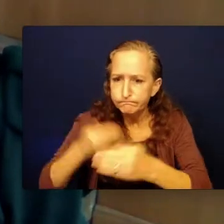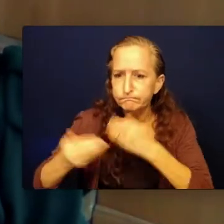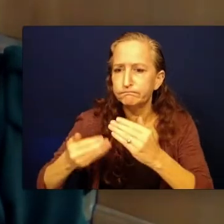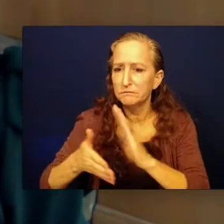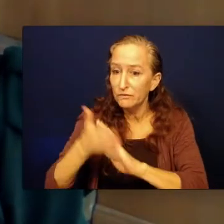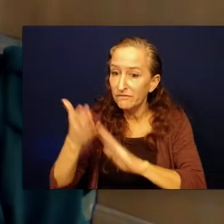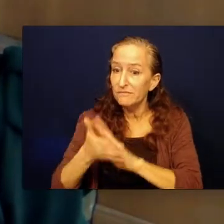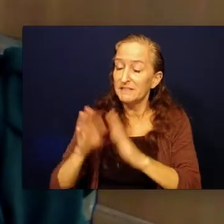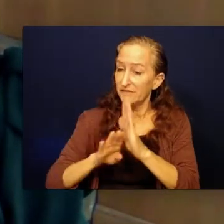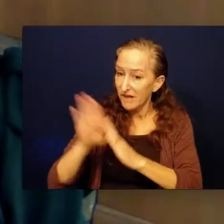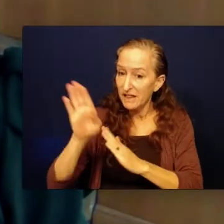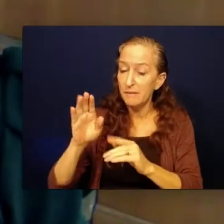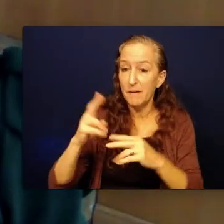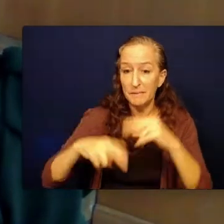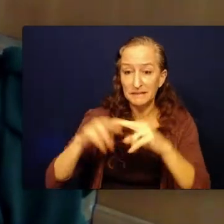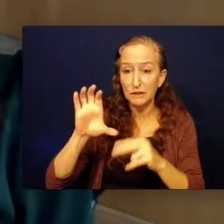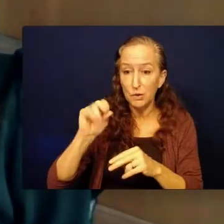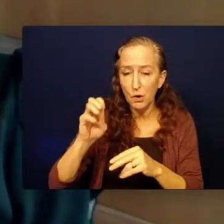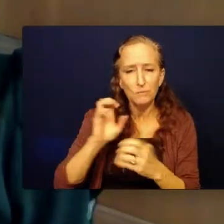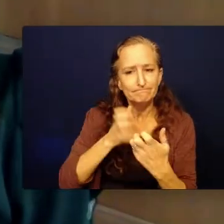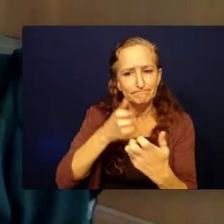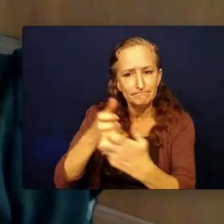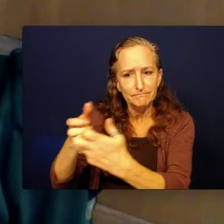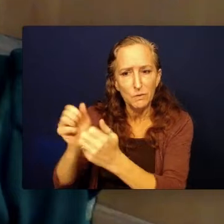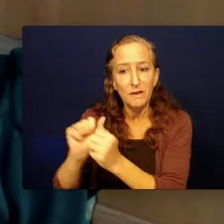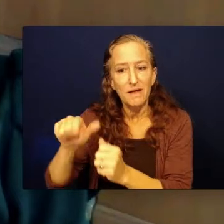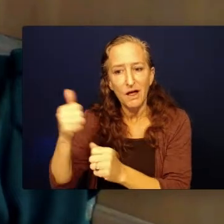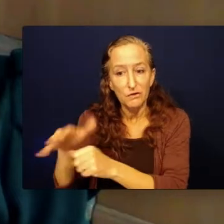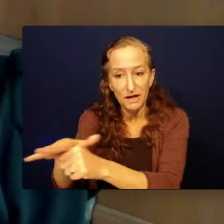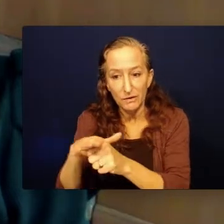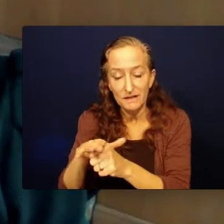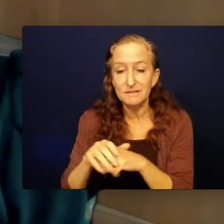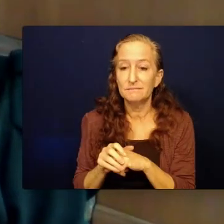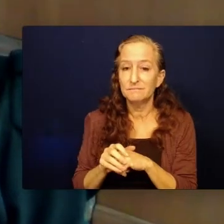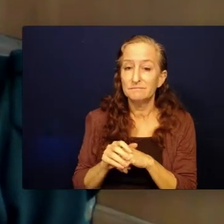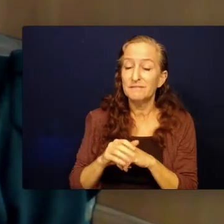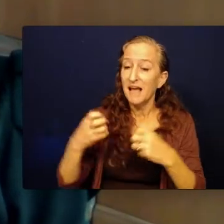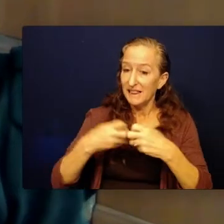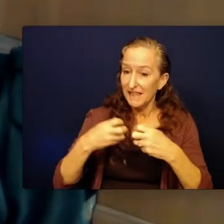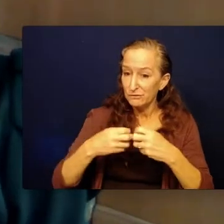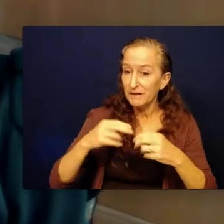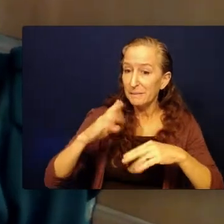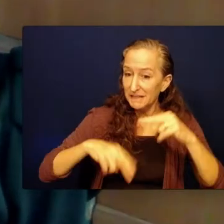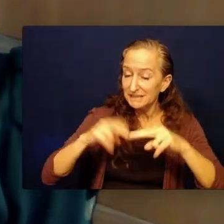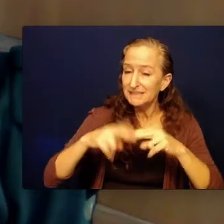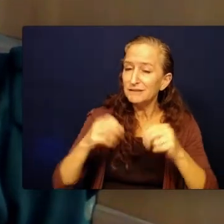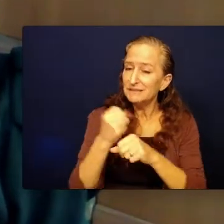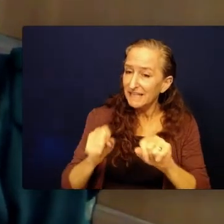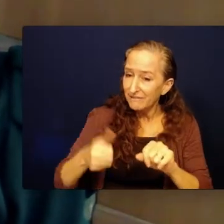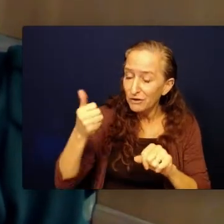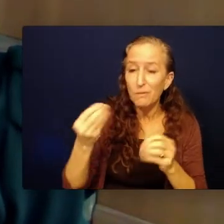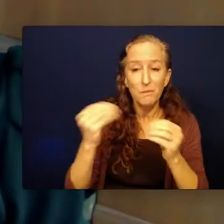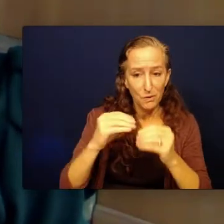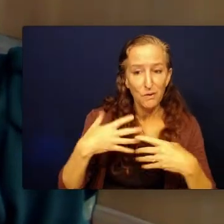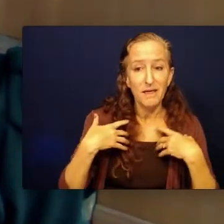code that works for many jurisdictions. All electric buildings are safer and healthier for our residents. In addition,